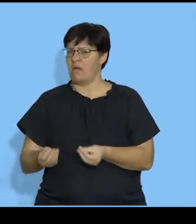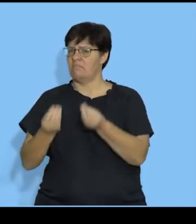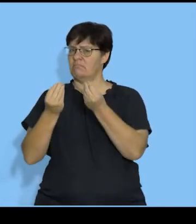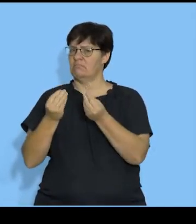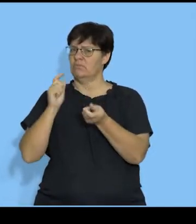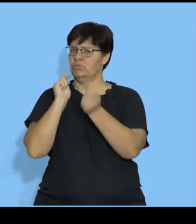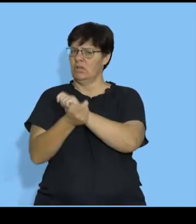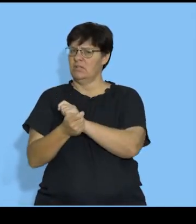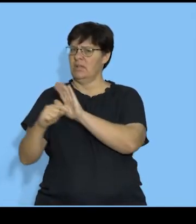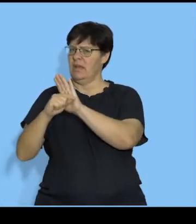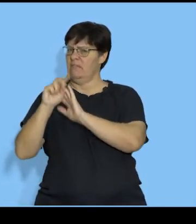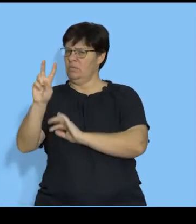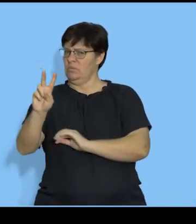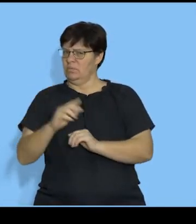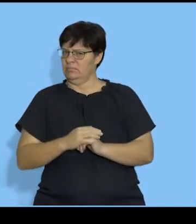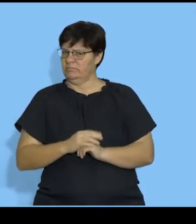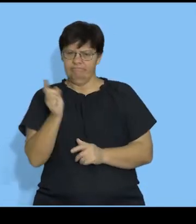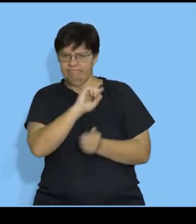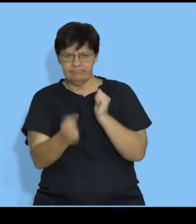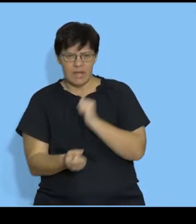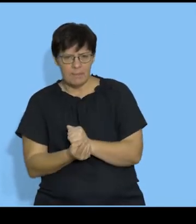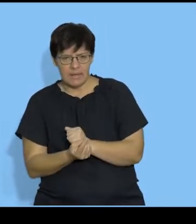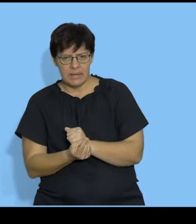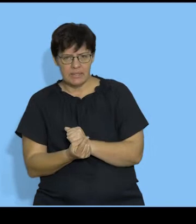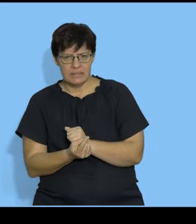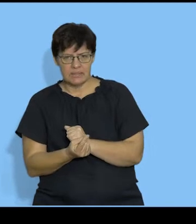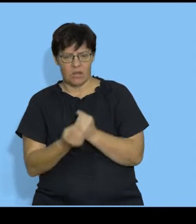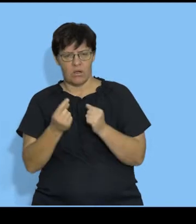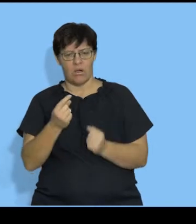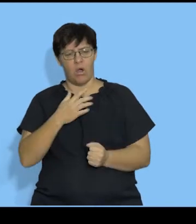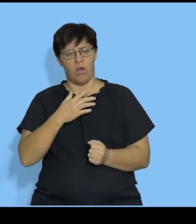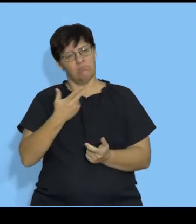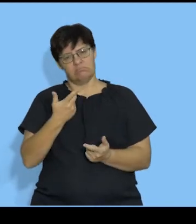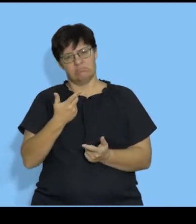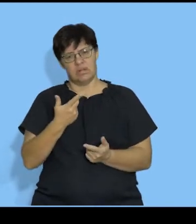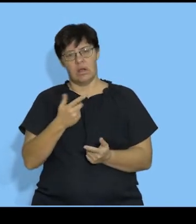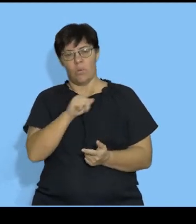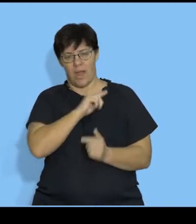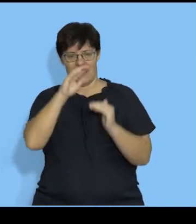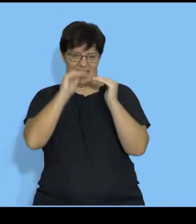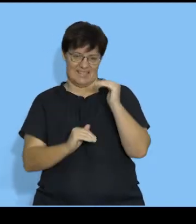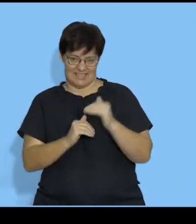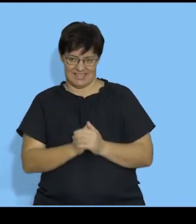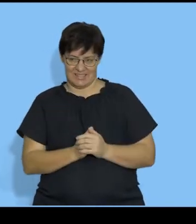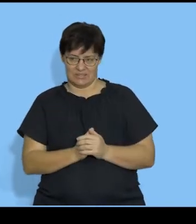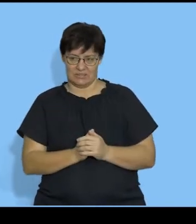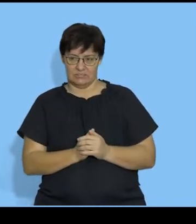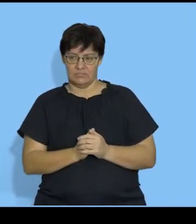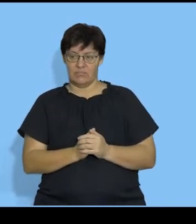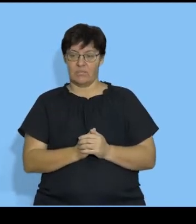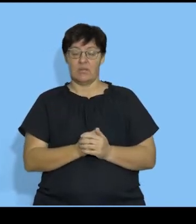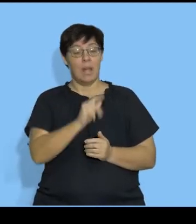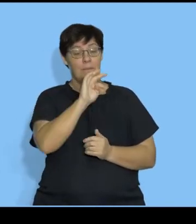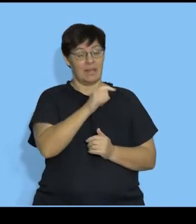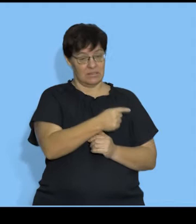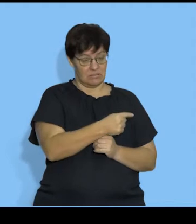of -2. What has happened to the oxidation number of electron? It has decreased. So magnesium donated,